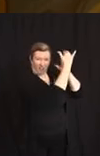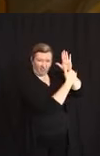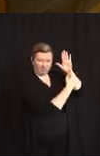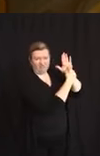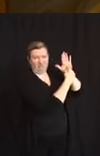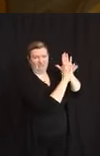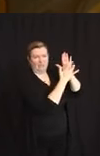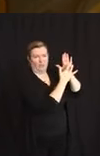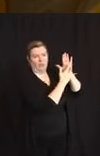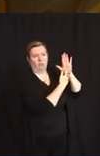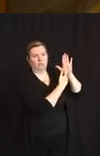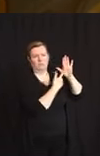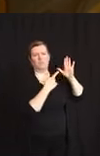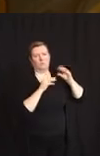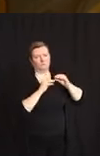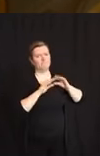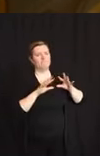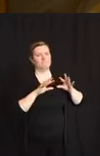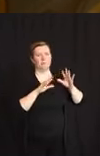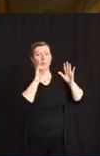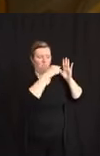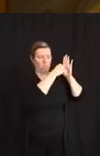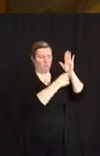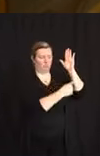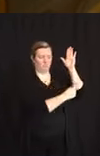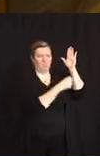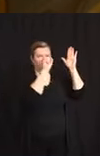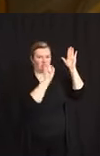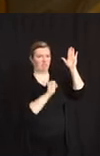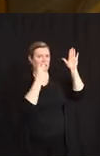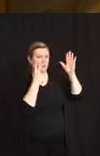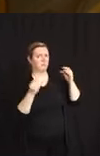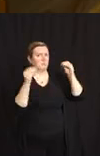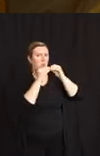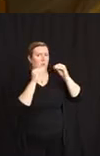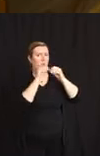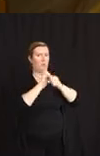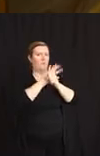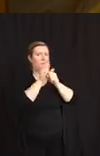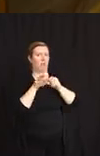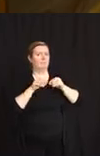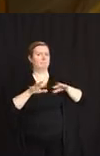most of the critical care beds in the central region right now are full.